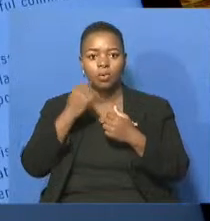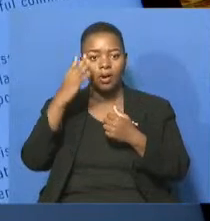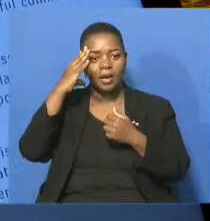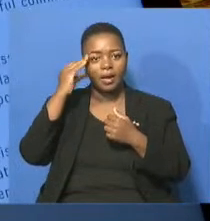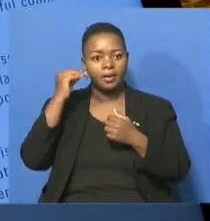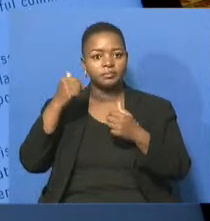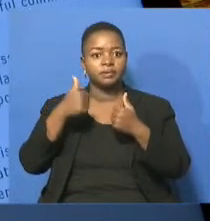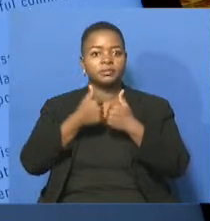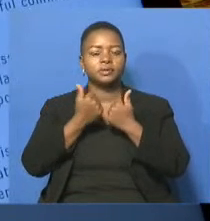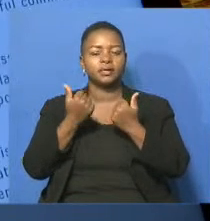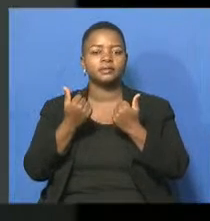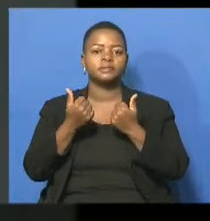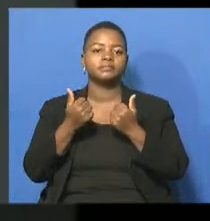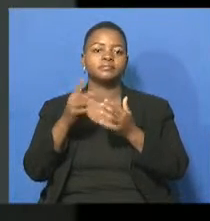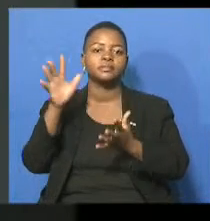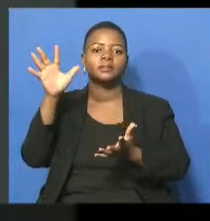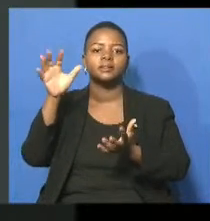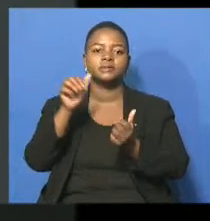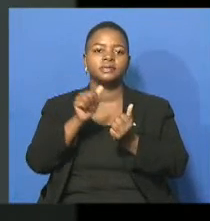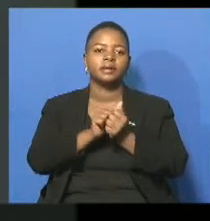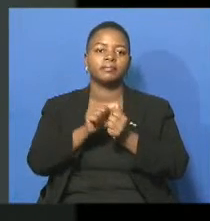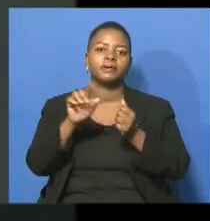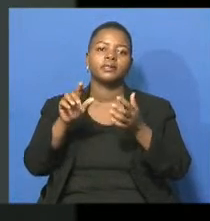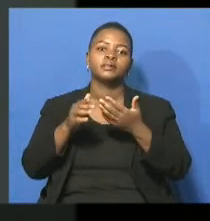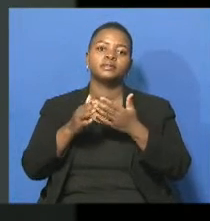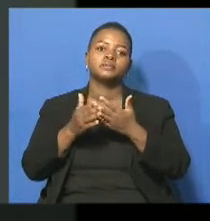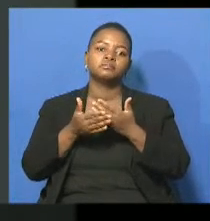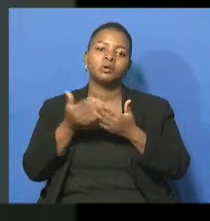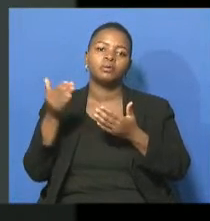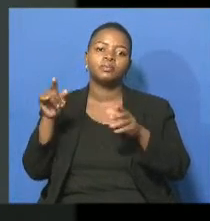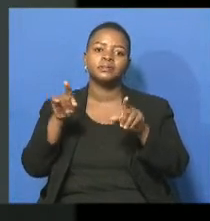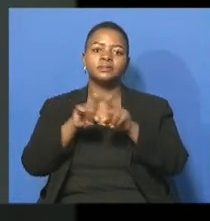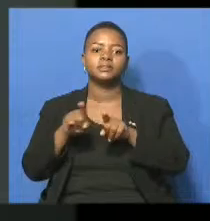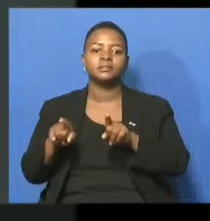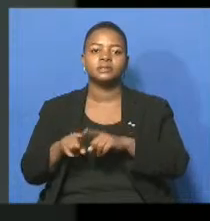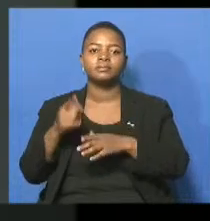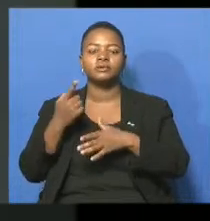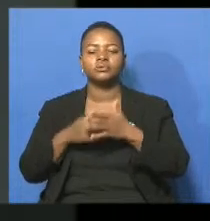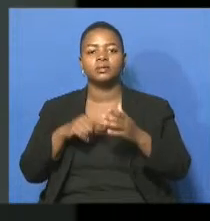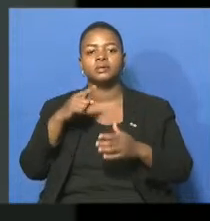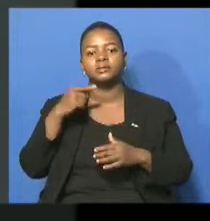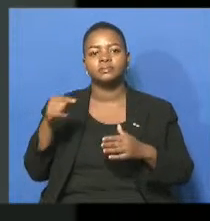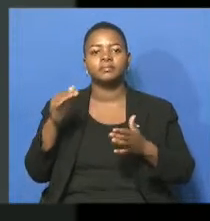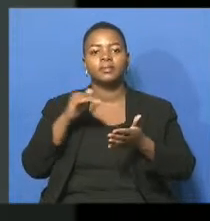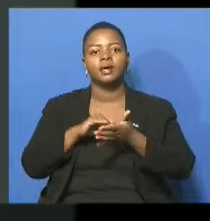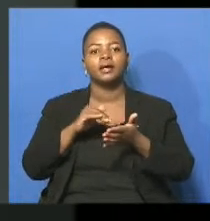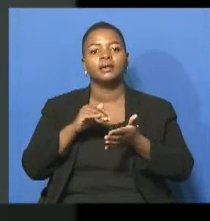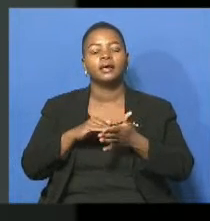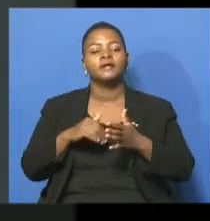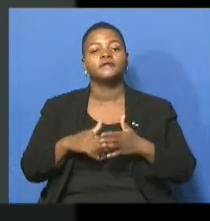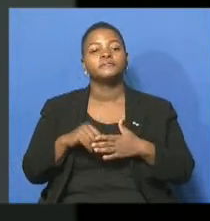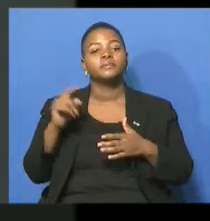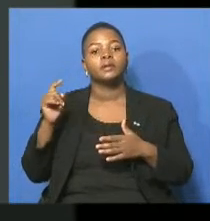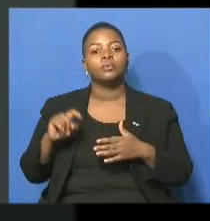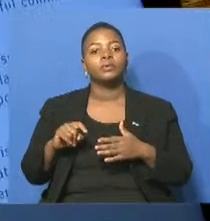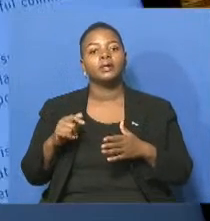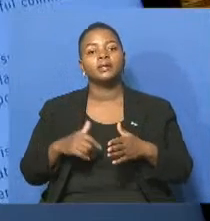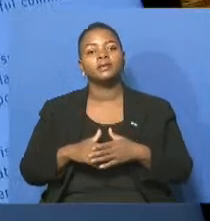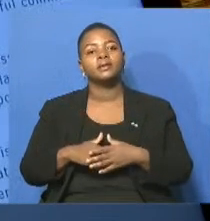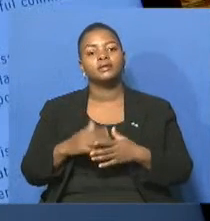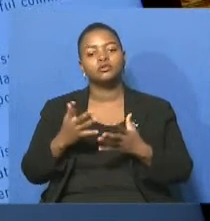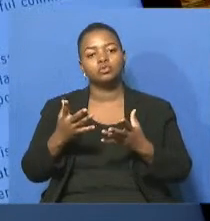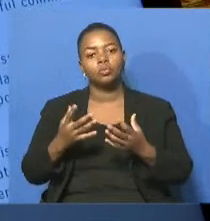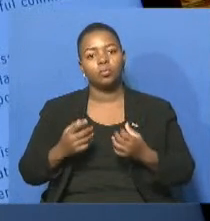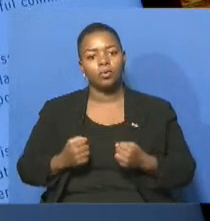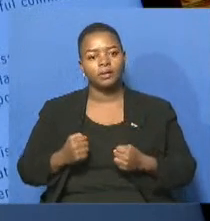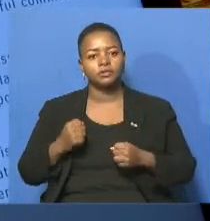And the summary is more or less the same as what we have said. We also need to be willing to